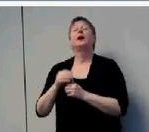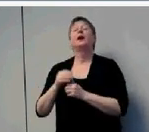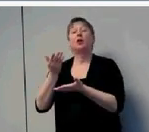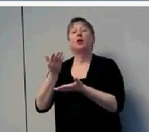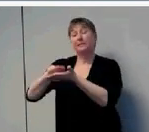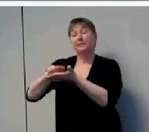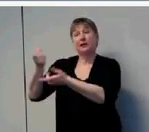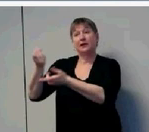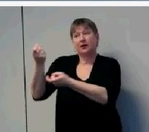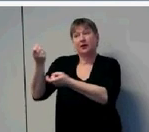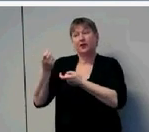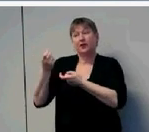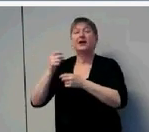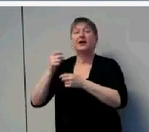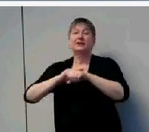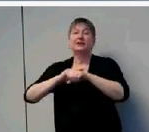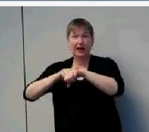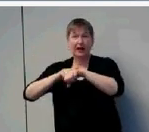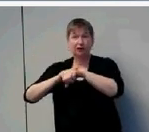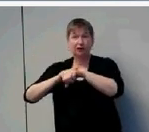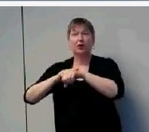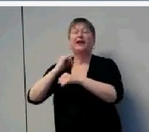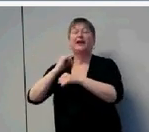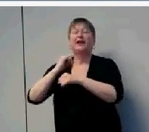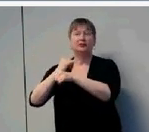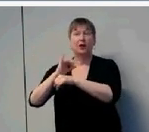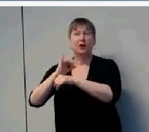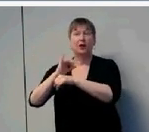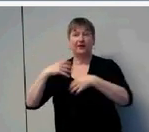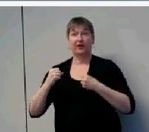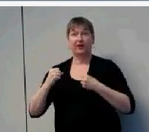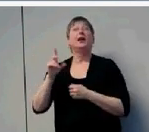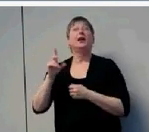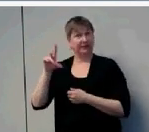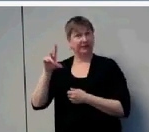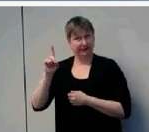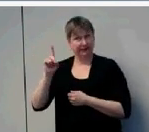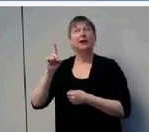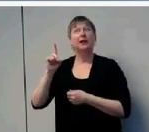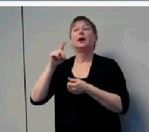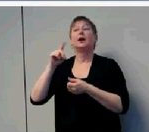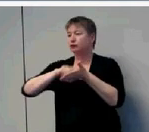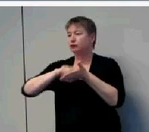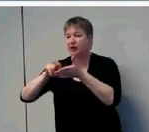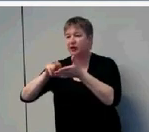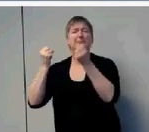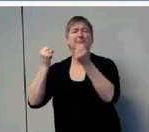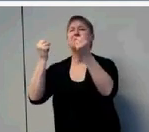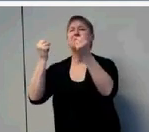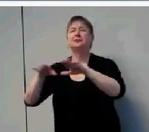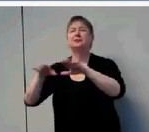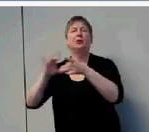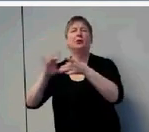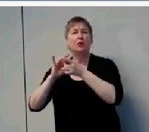also realized they had funded many studies on children with cochlear implants, many studies on sign